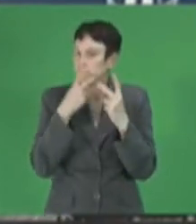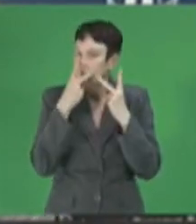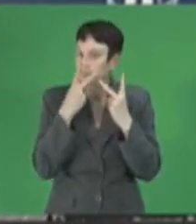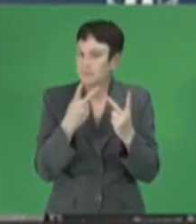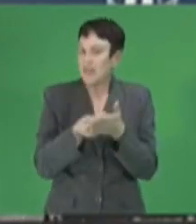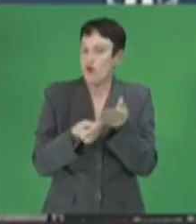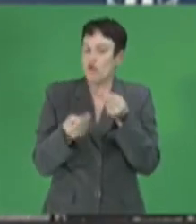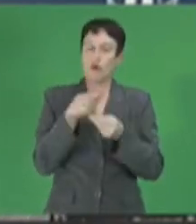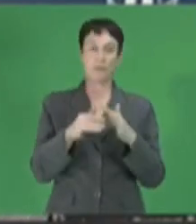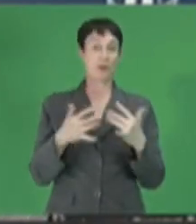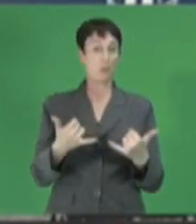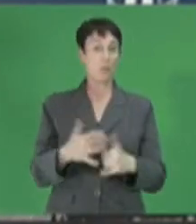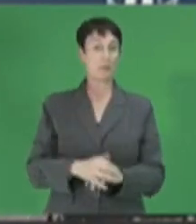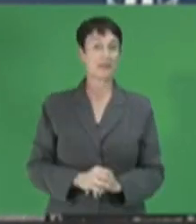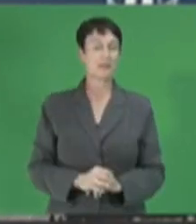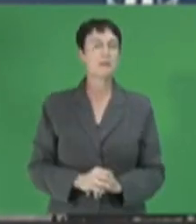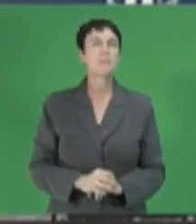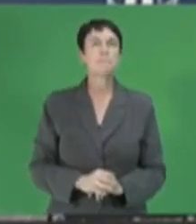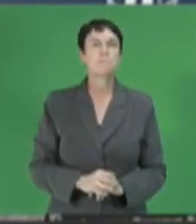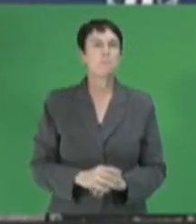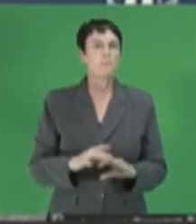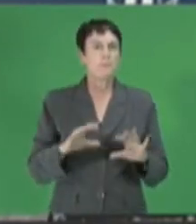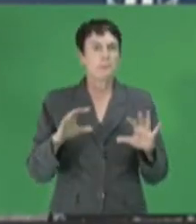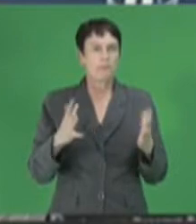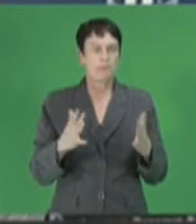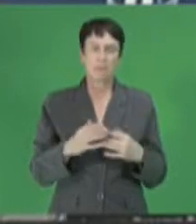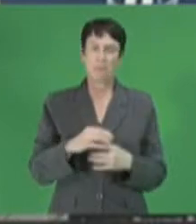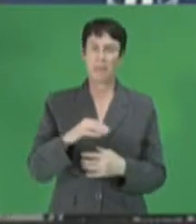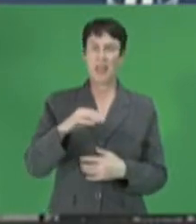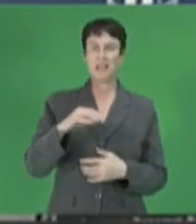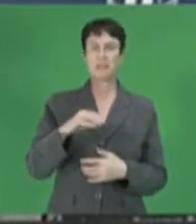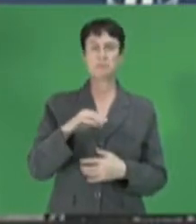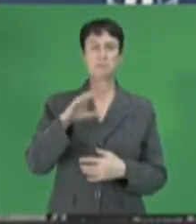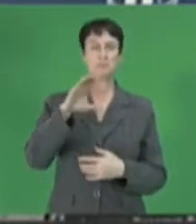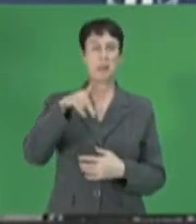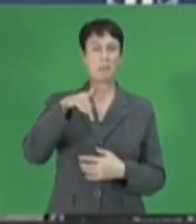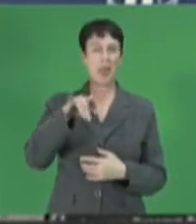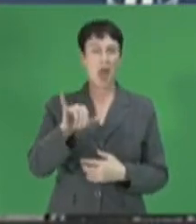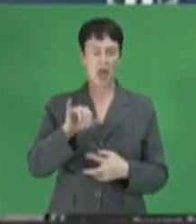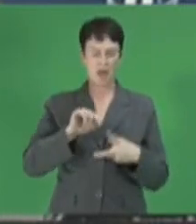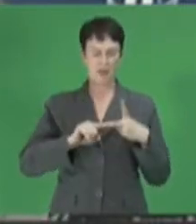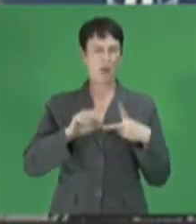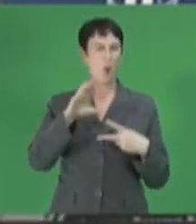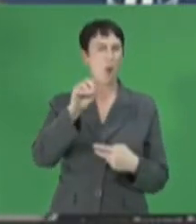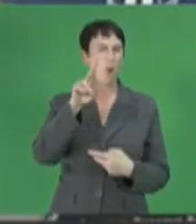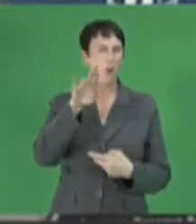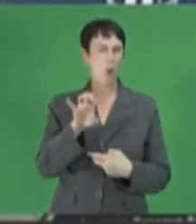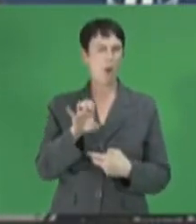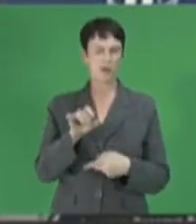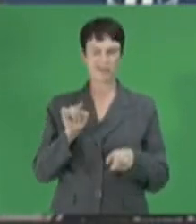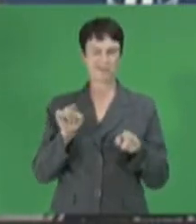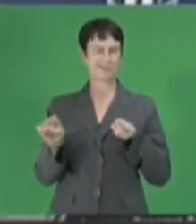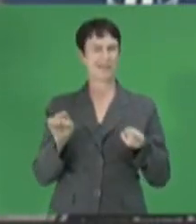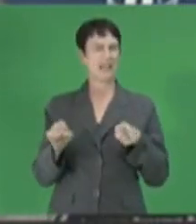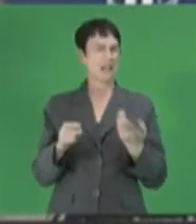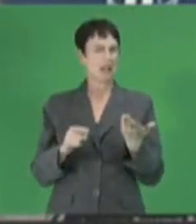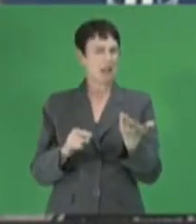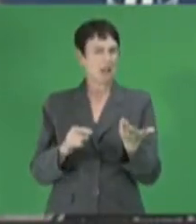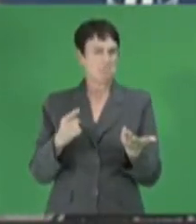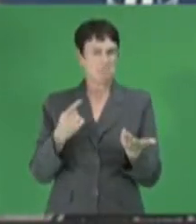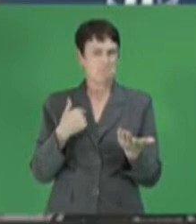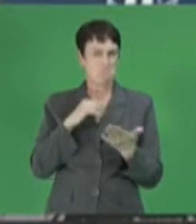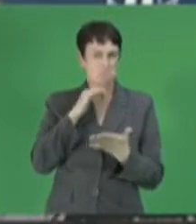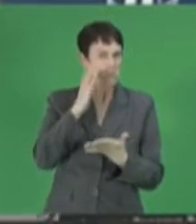economy. In terms of core and CPI, I'm not quite sure I understood you, but I can always refer you to